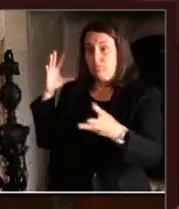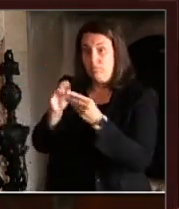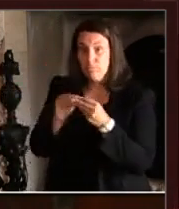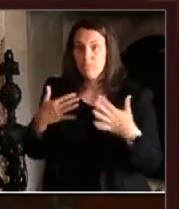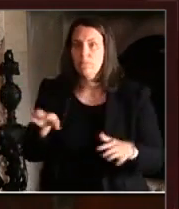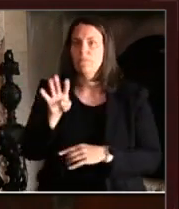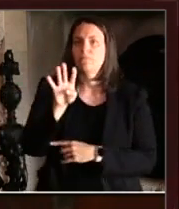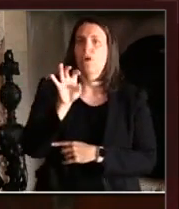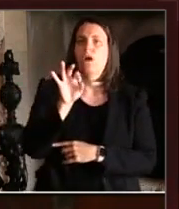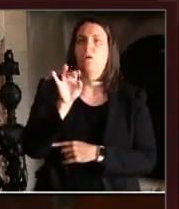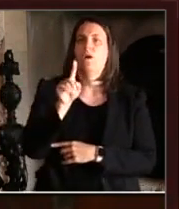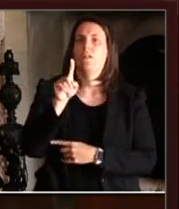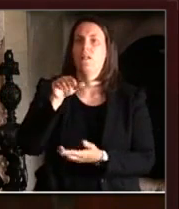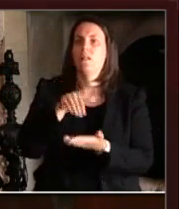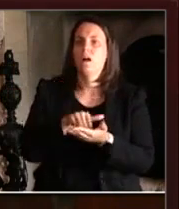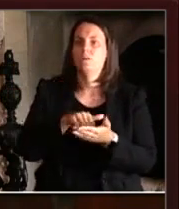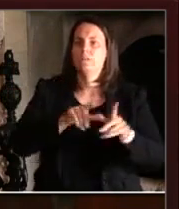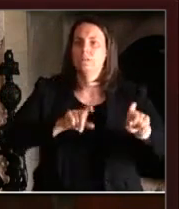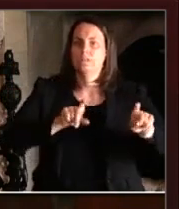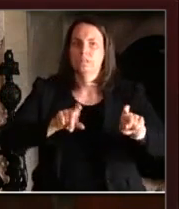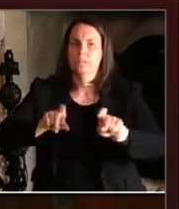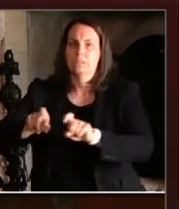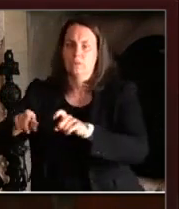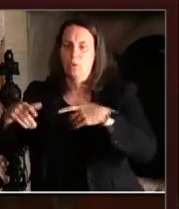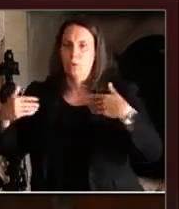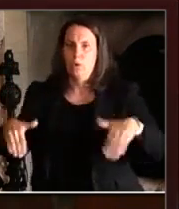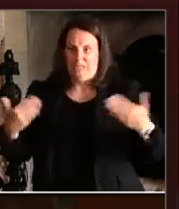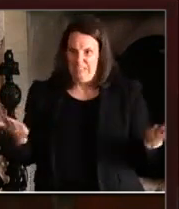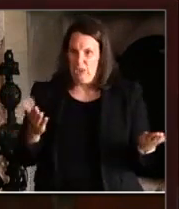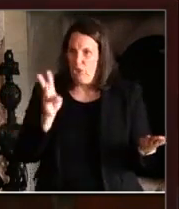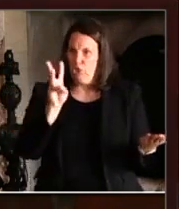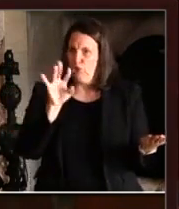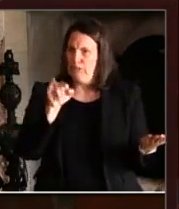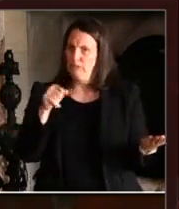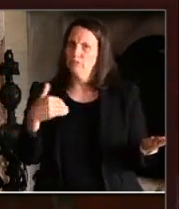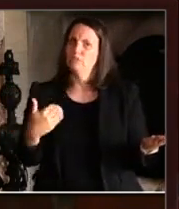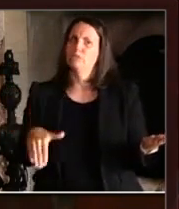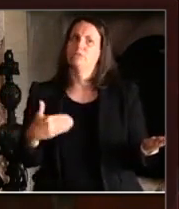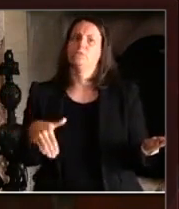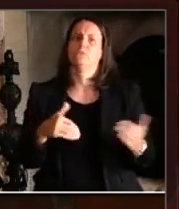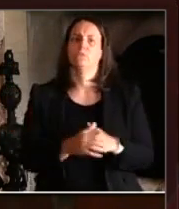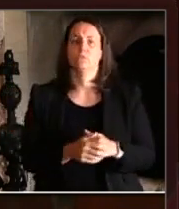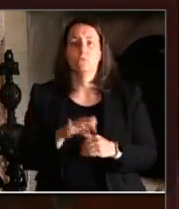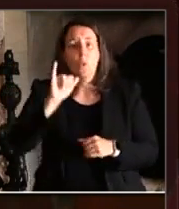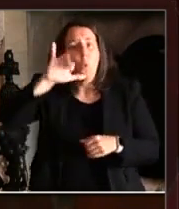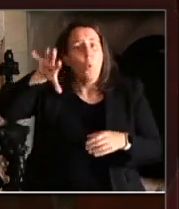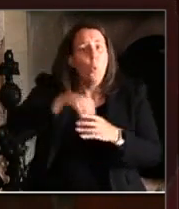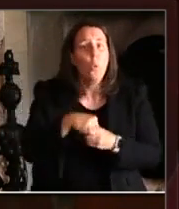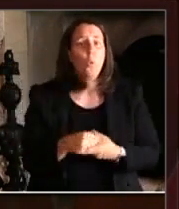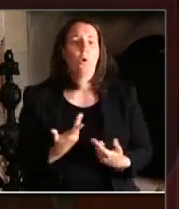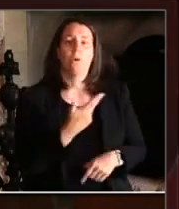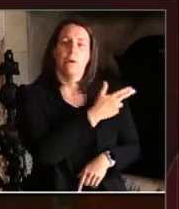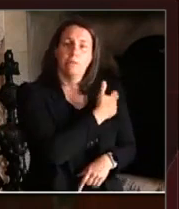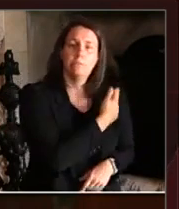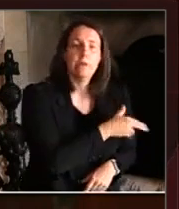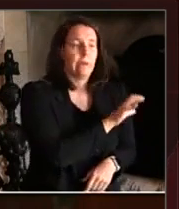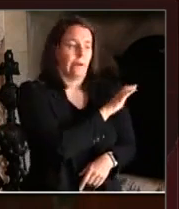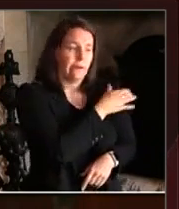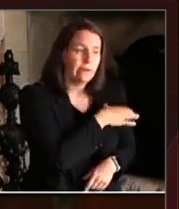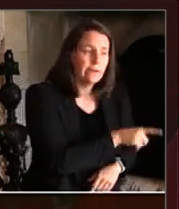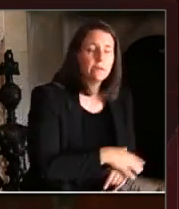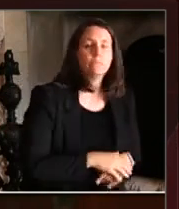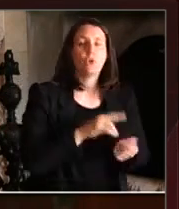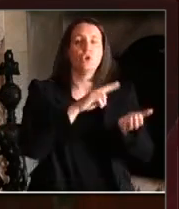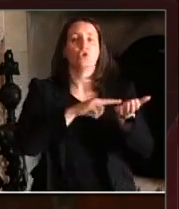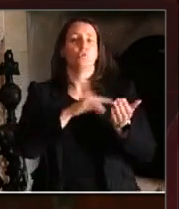491,702 people in Wisconsin, including those at nursing homes, hospitals, clinics, and local and tribal health departments. But